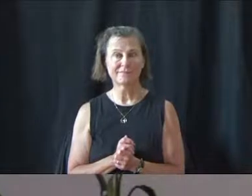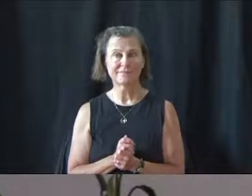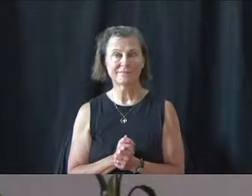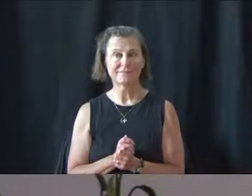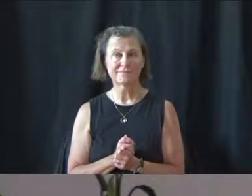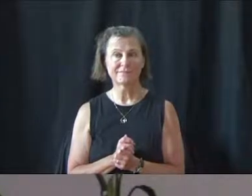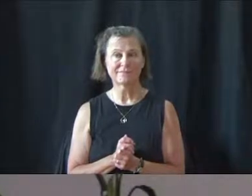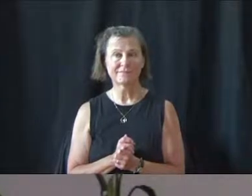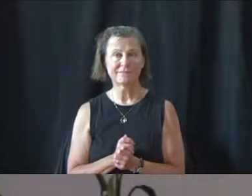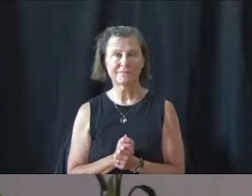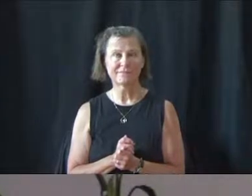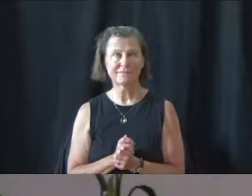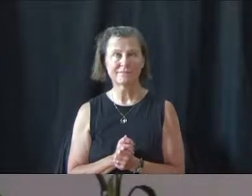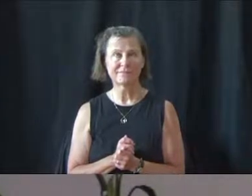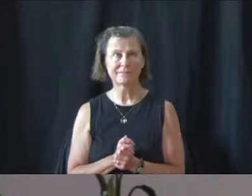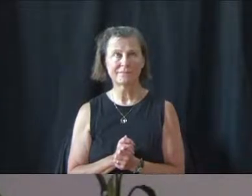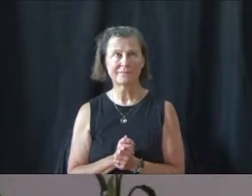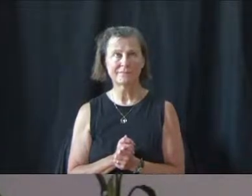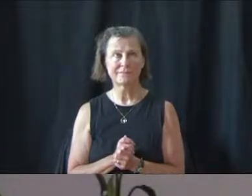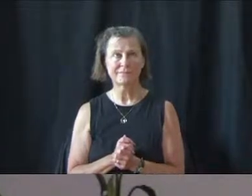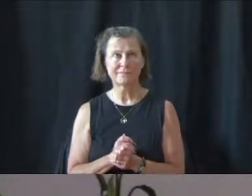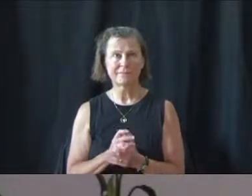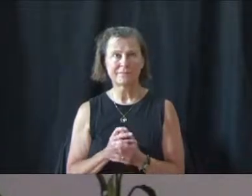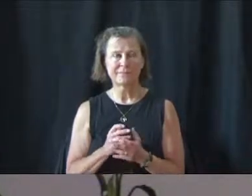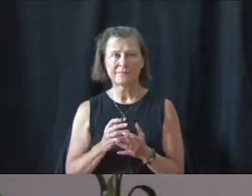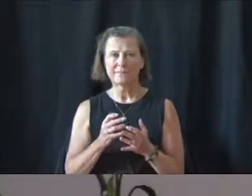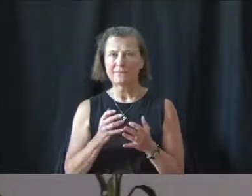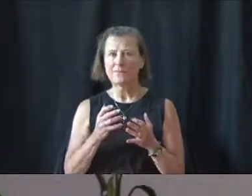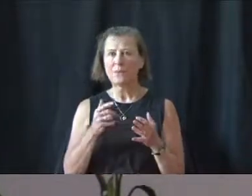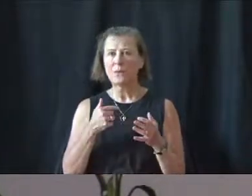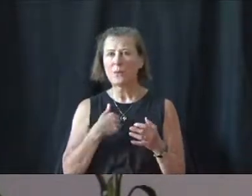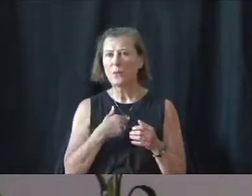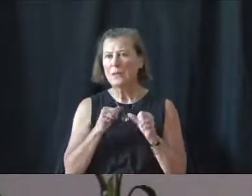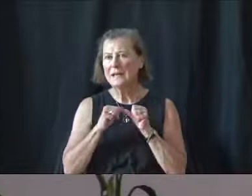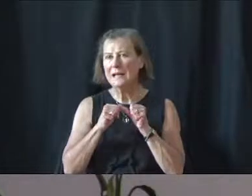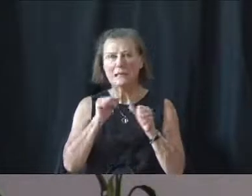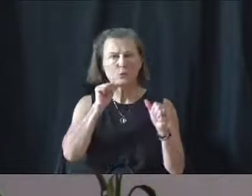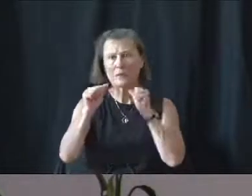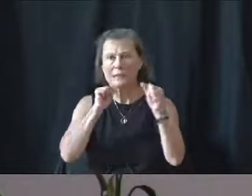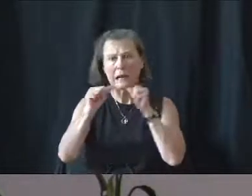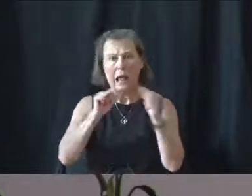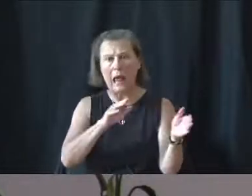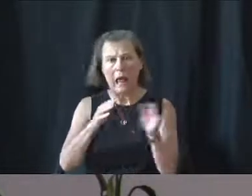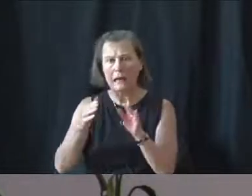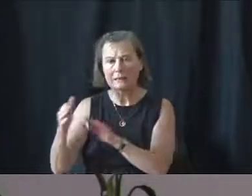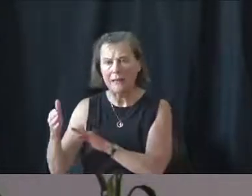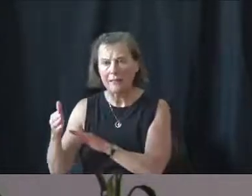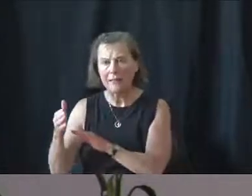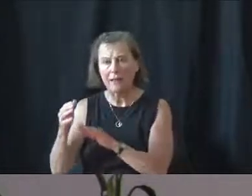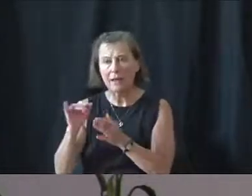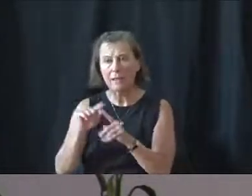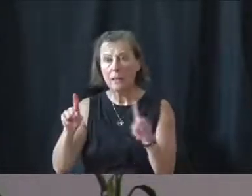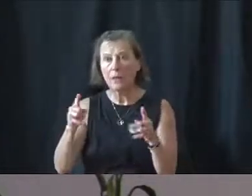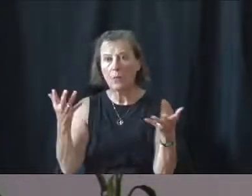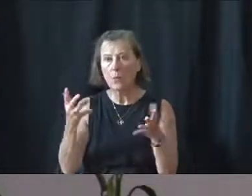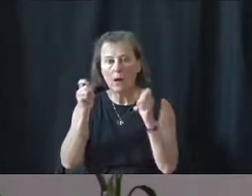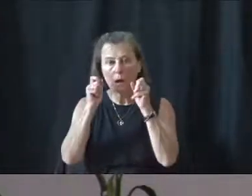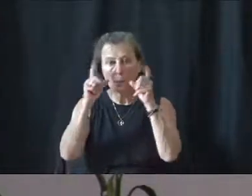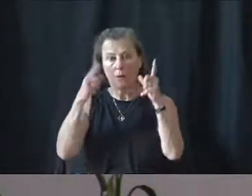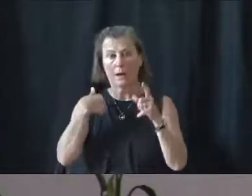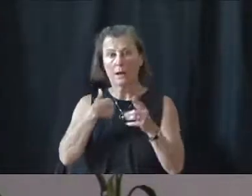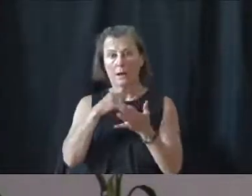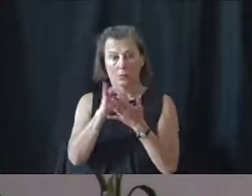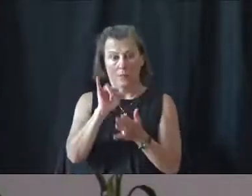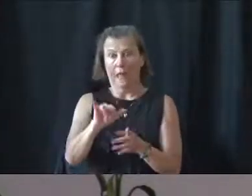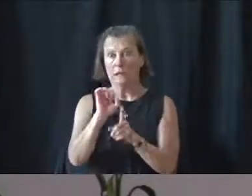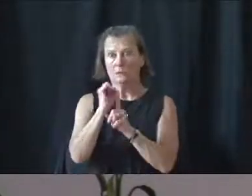What cuts through our tacit denial of death and awakens us to the urgency of our situation? Well,